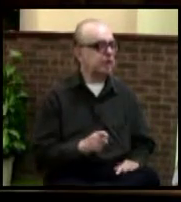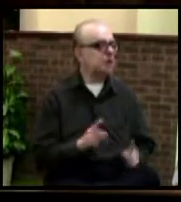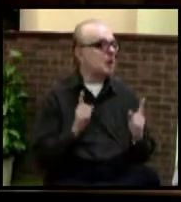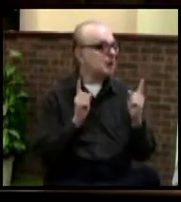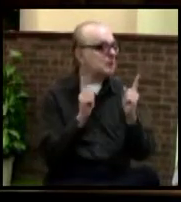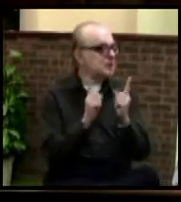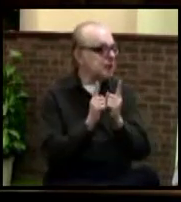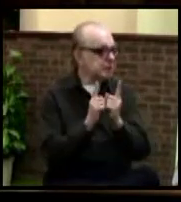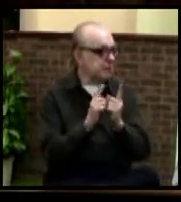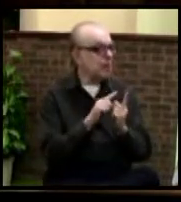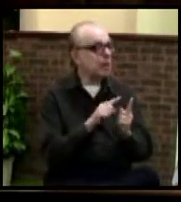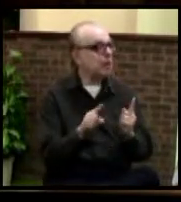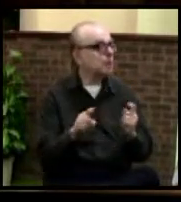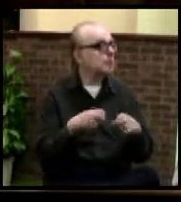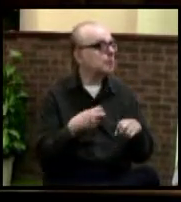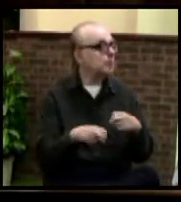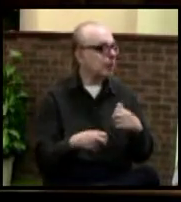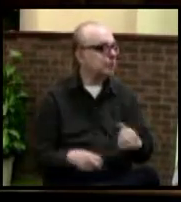be confronted.